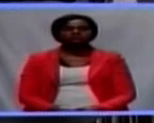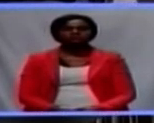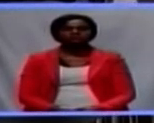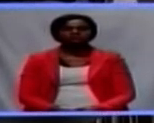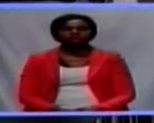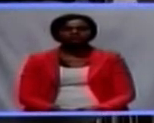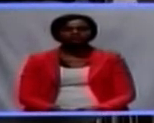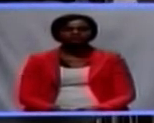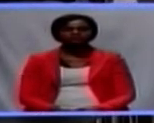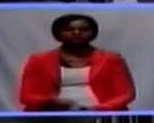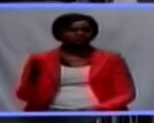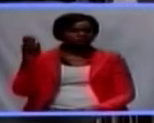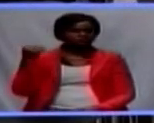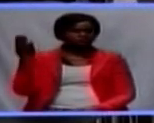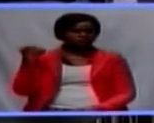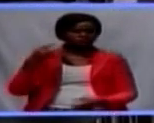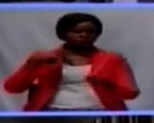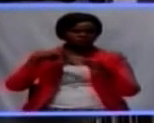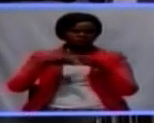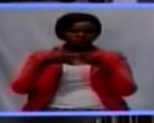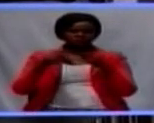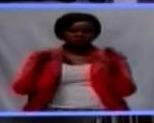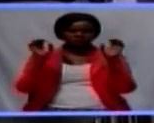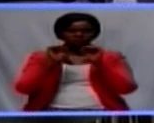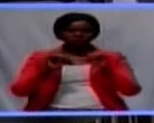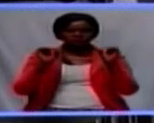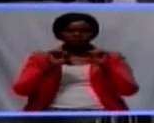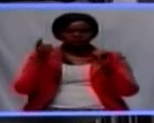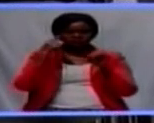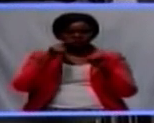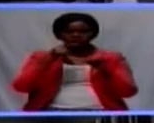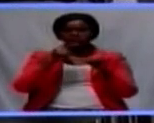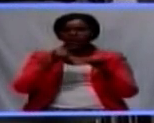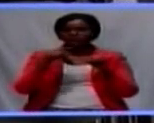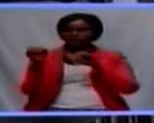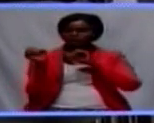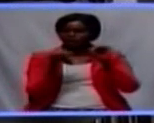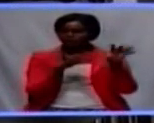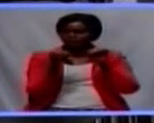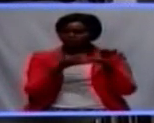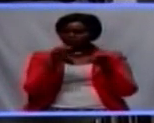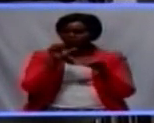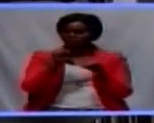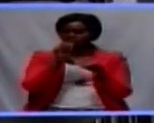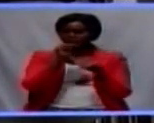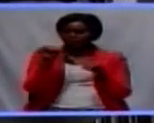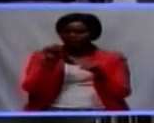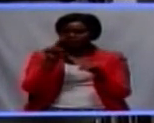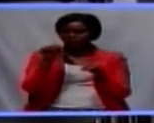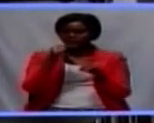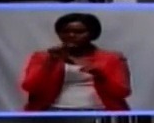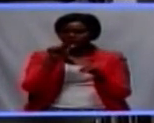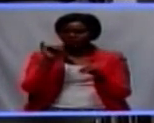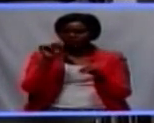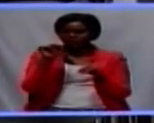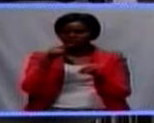We recently launched a zero tolerance for smuggling. I'm not sure if you heard